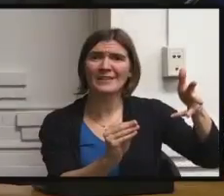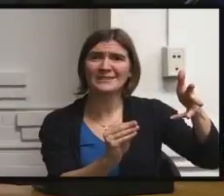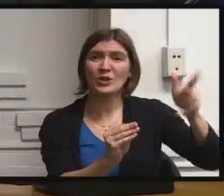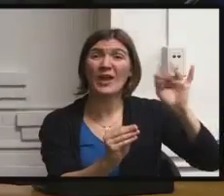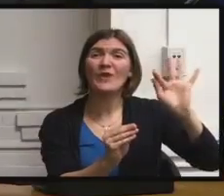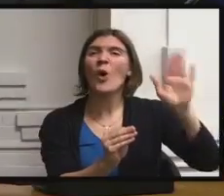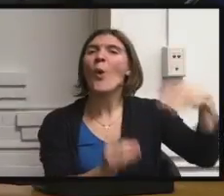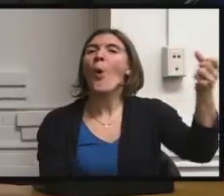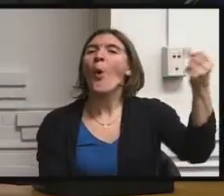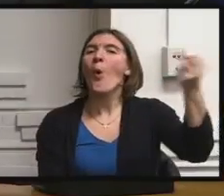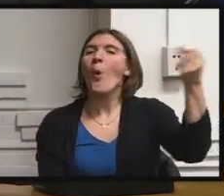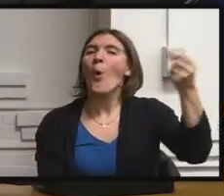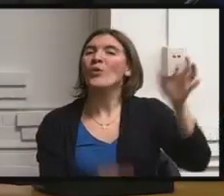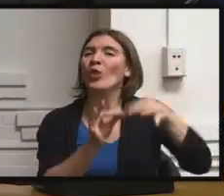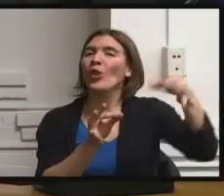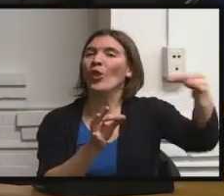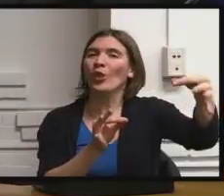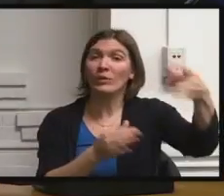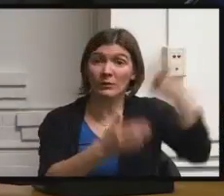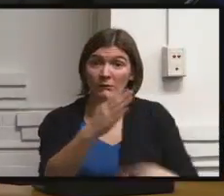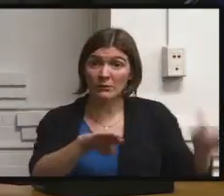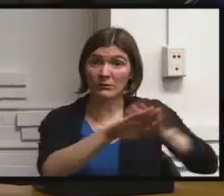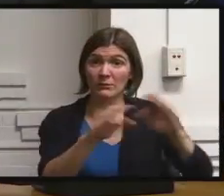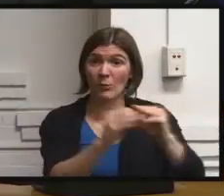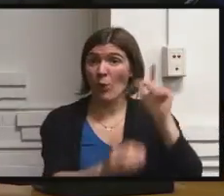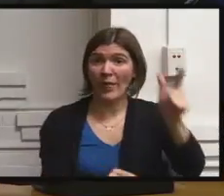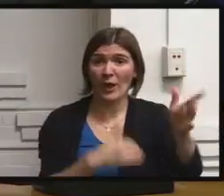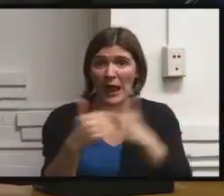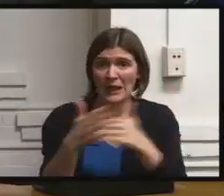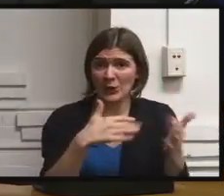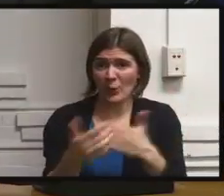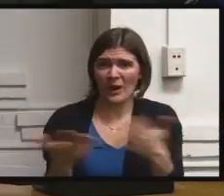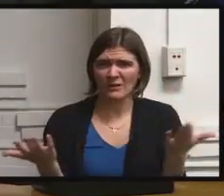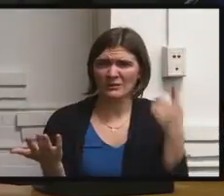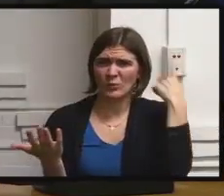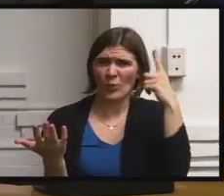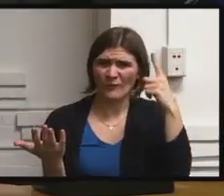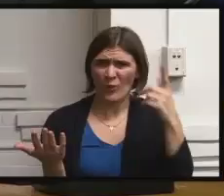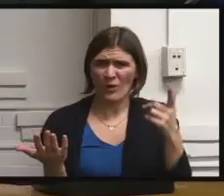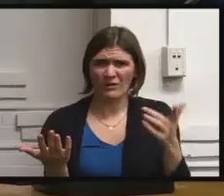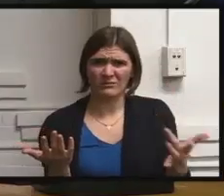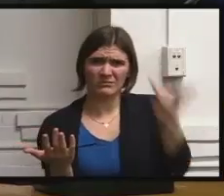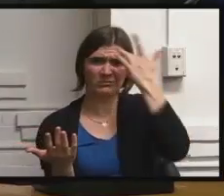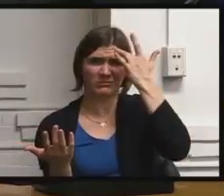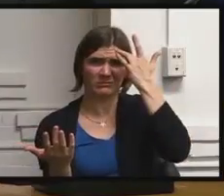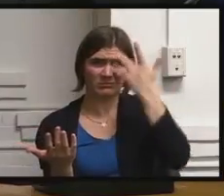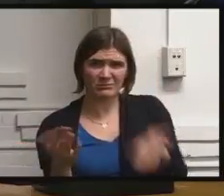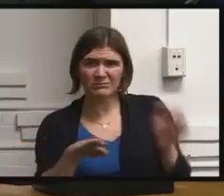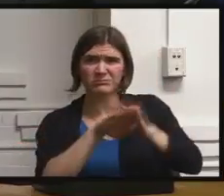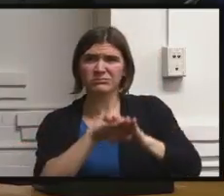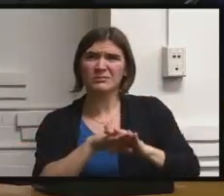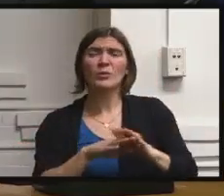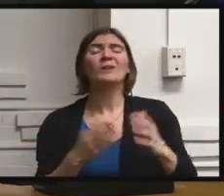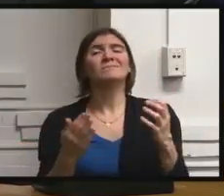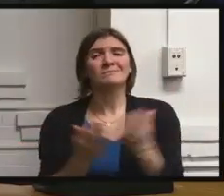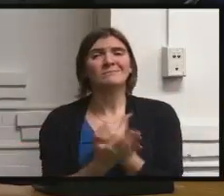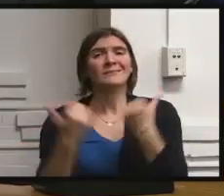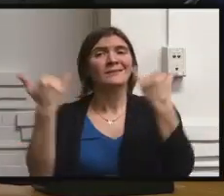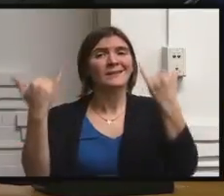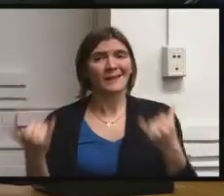off doesn't seem to make sense in the grand scheme of things, because we'd wind up having to do it 5 years out. It's going to cost more, and